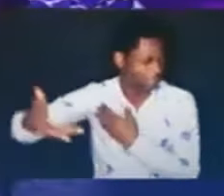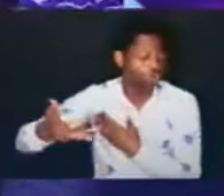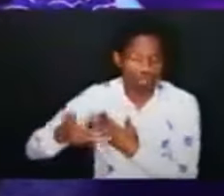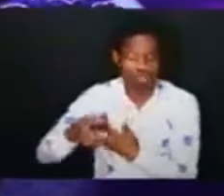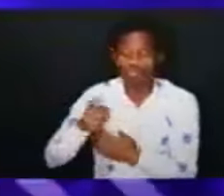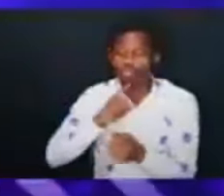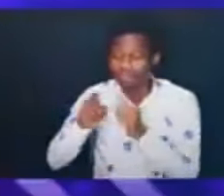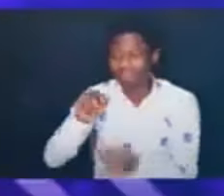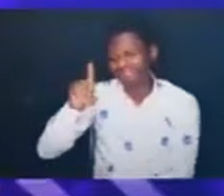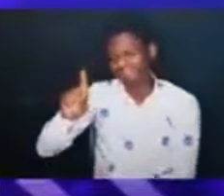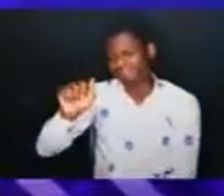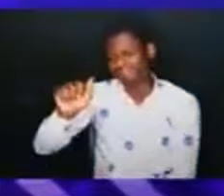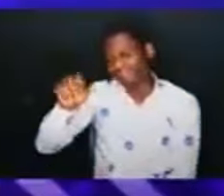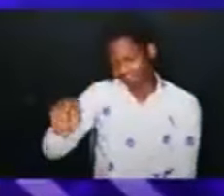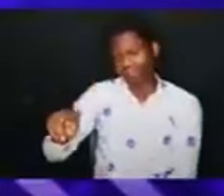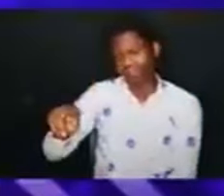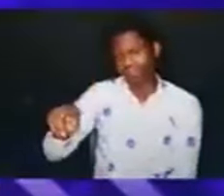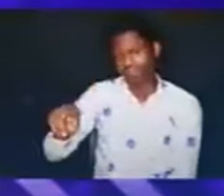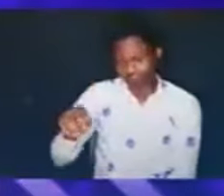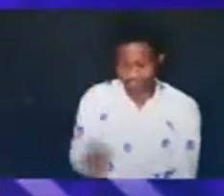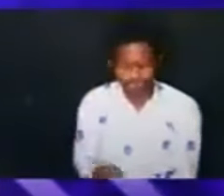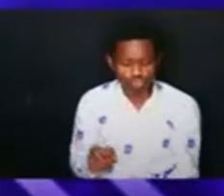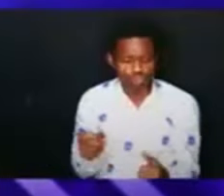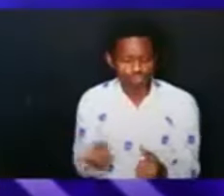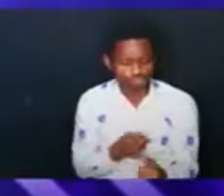teaching." So he started from Reuben.